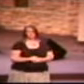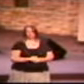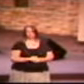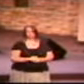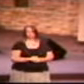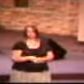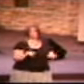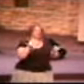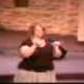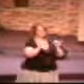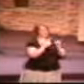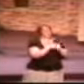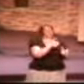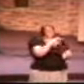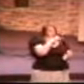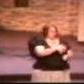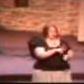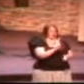they stayed with Nana